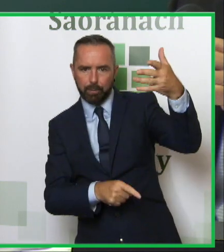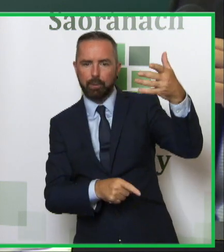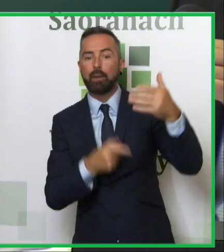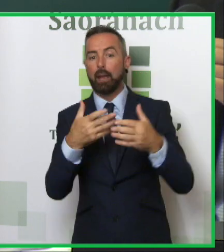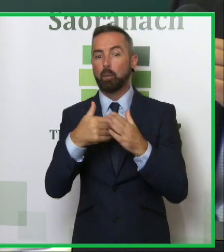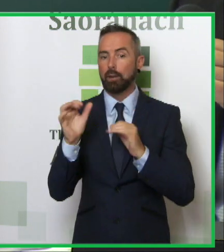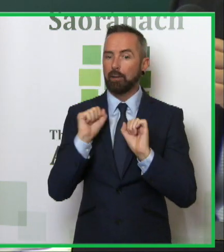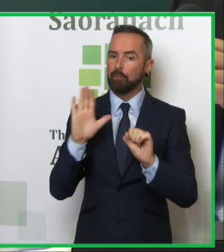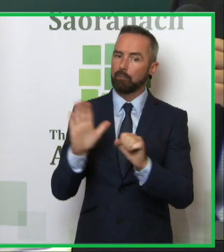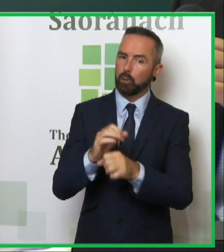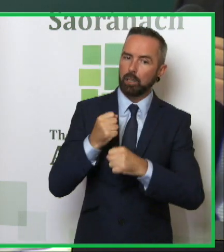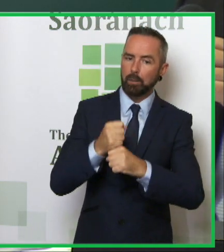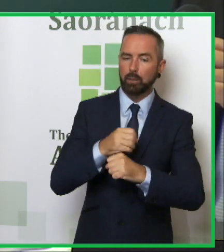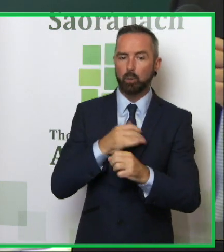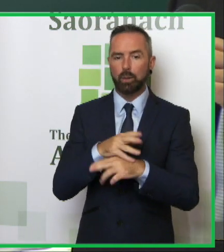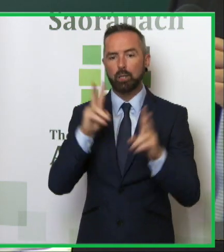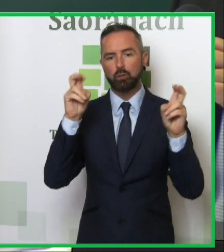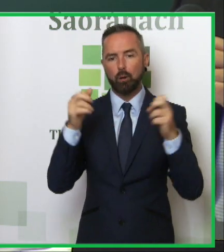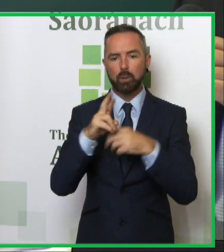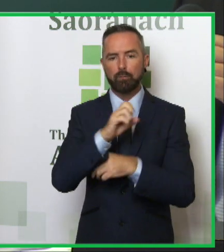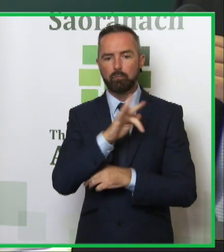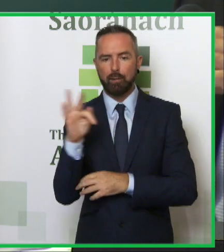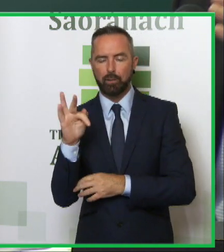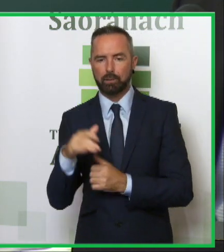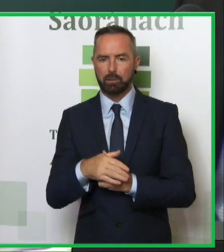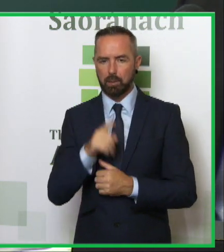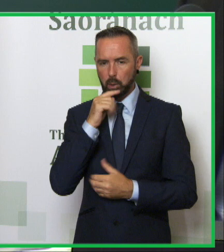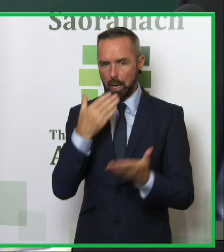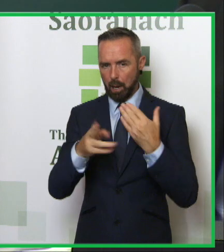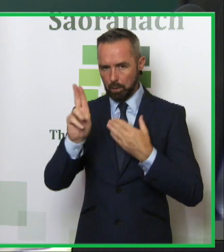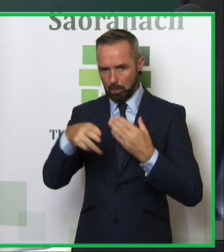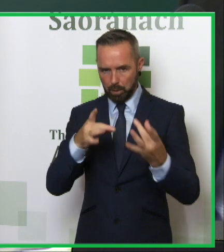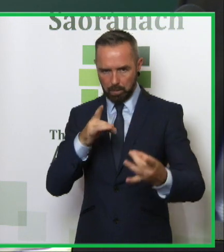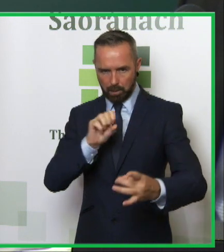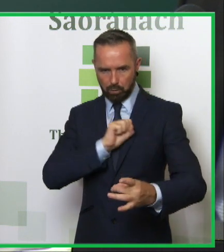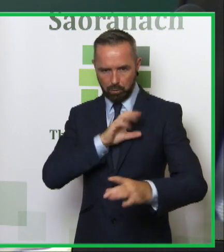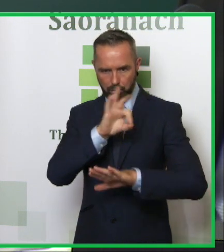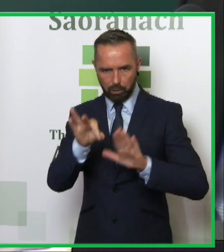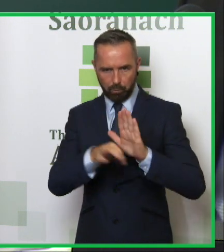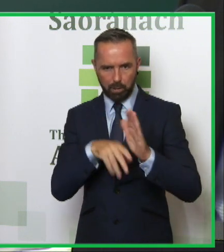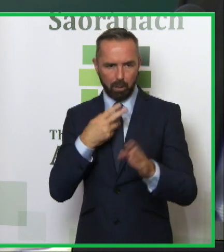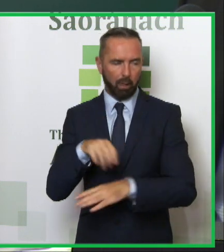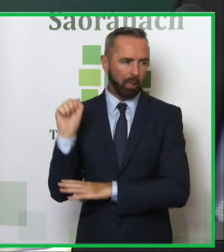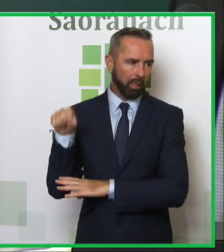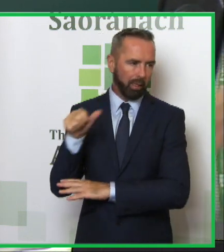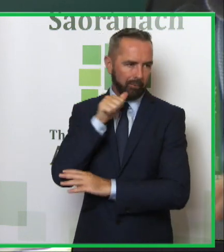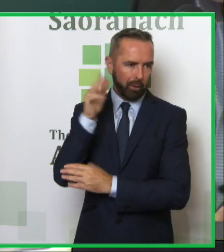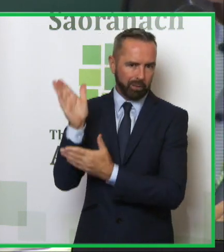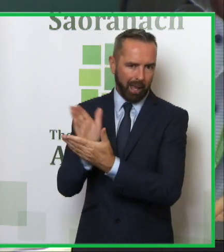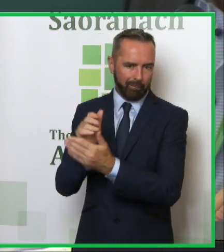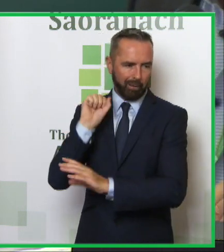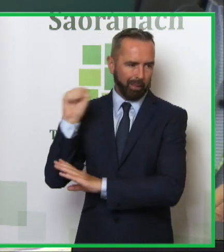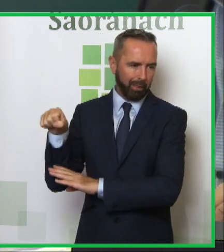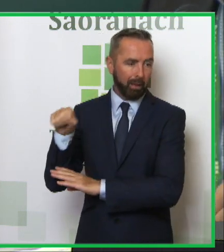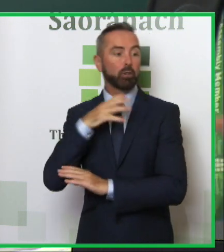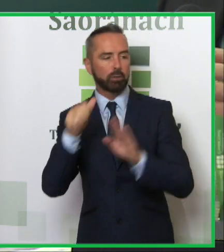So I know it keeps coming up, how do we ensure that the government doesn't ignore the first half of the recommendations and only implement the